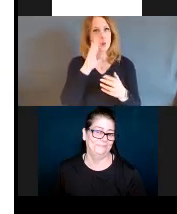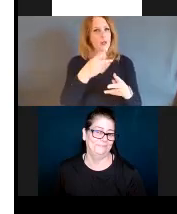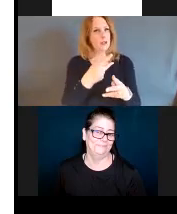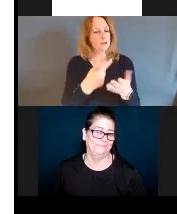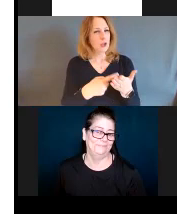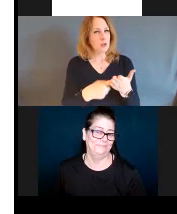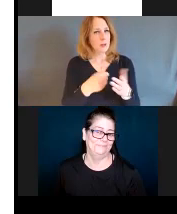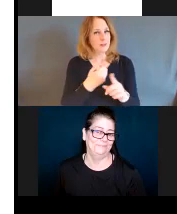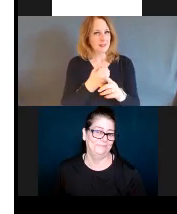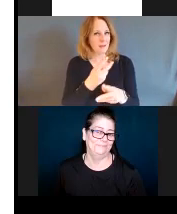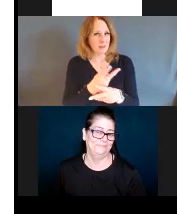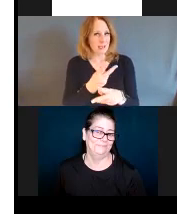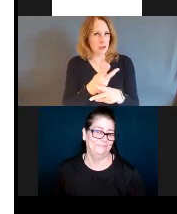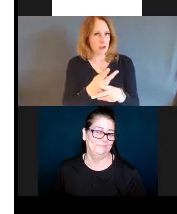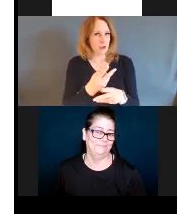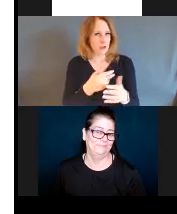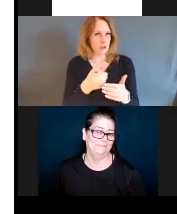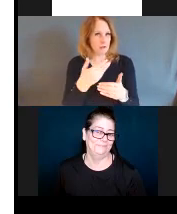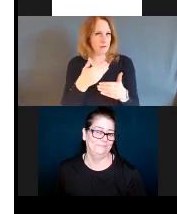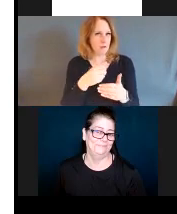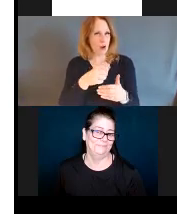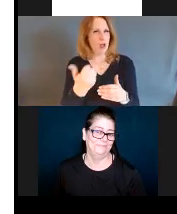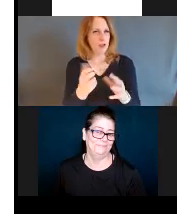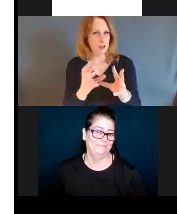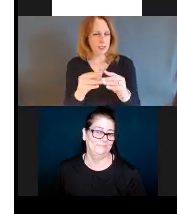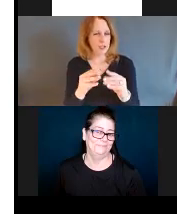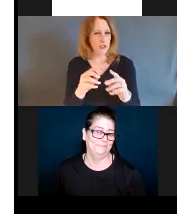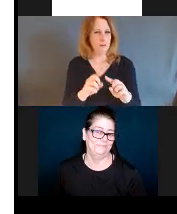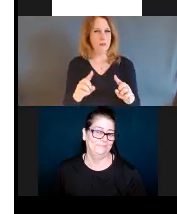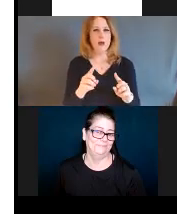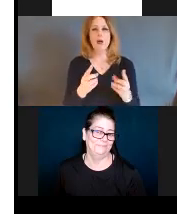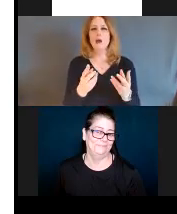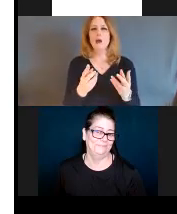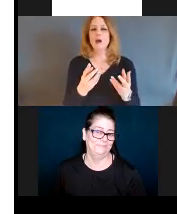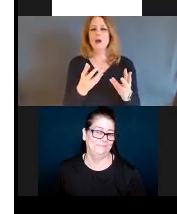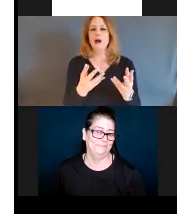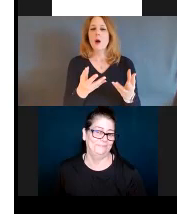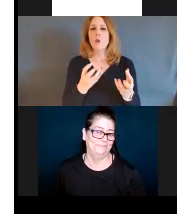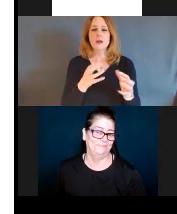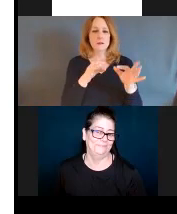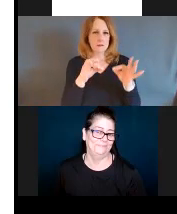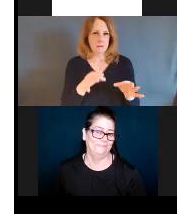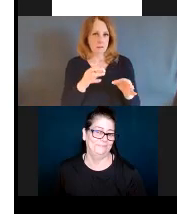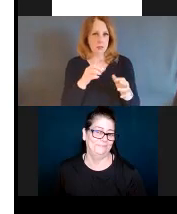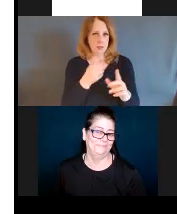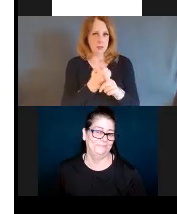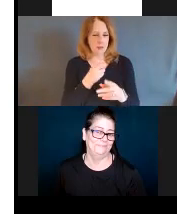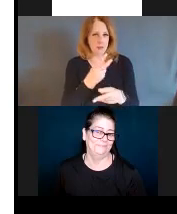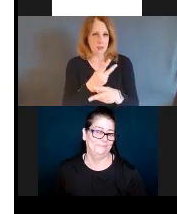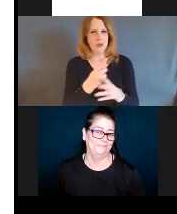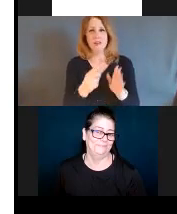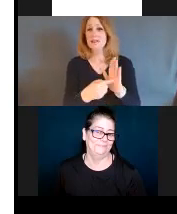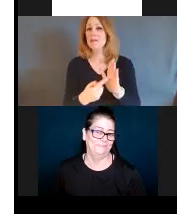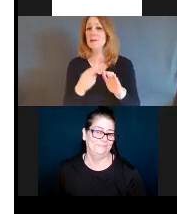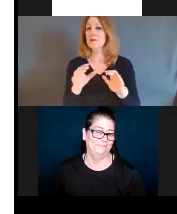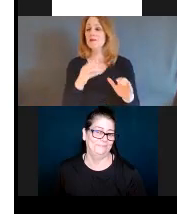in one of our upcoming sessions, but the caveat I want to put on this self-care is sometimes what you do for